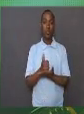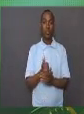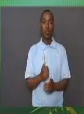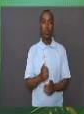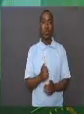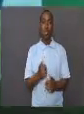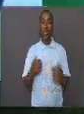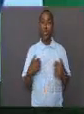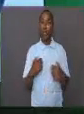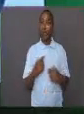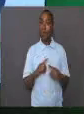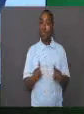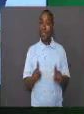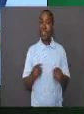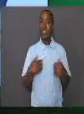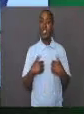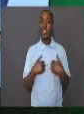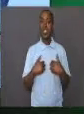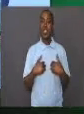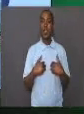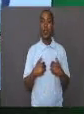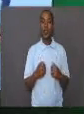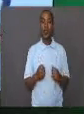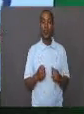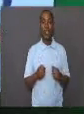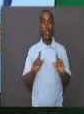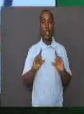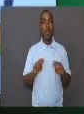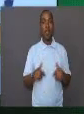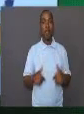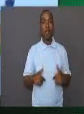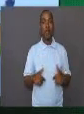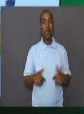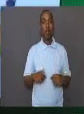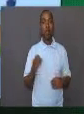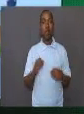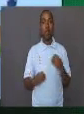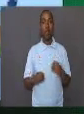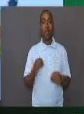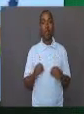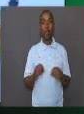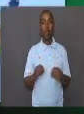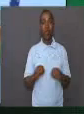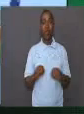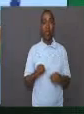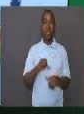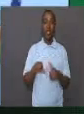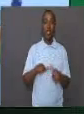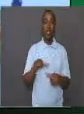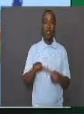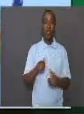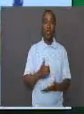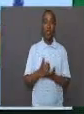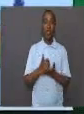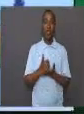animals. The ways in which living organisms are linked to each other can